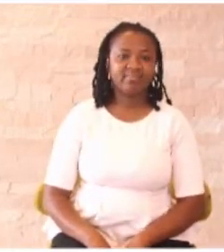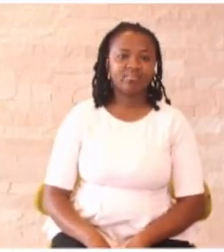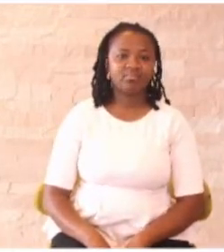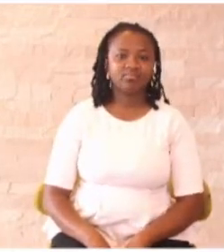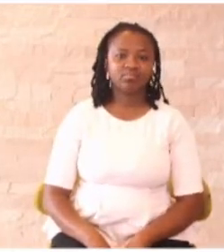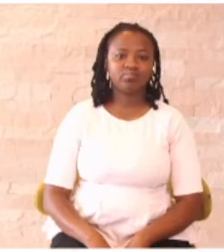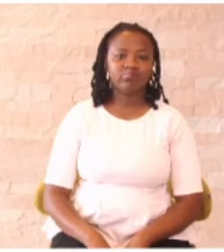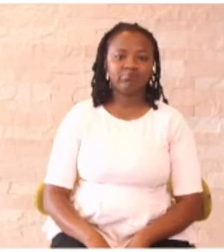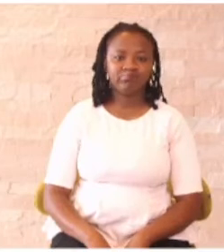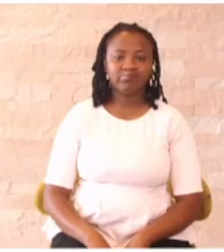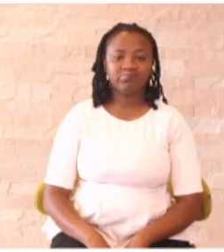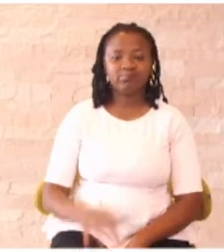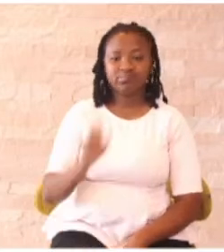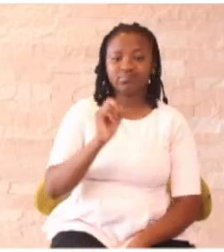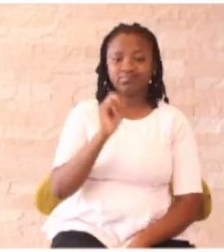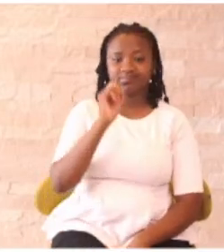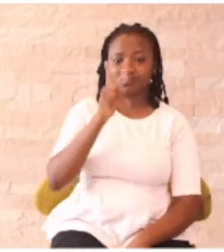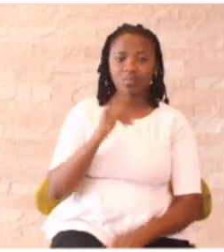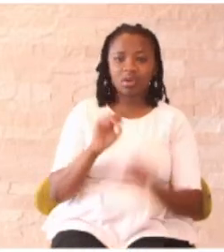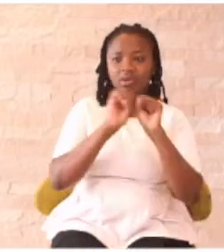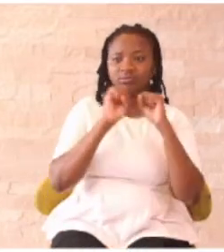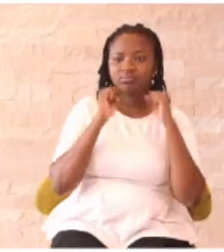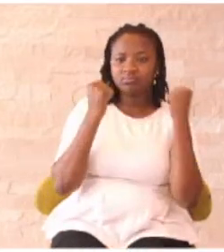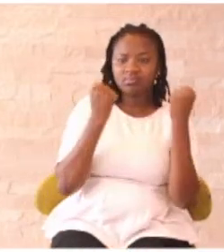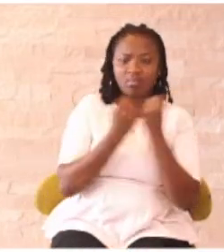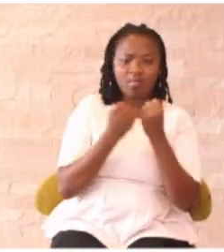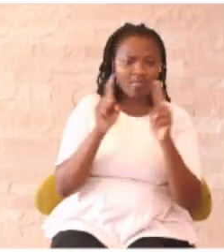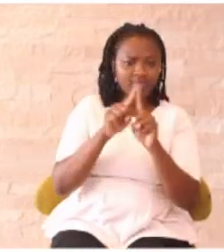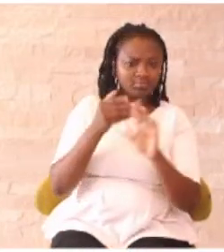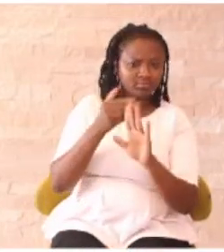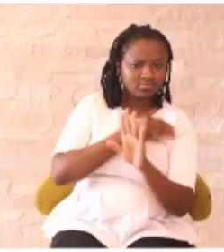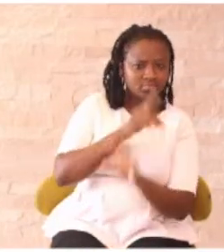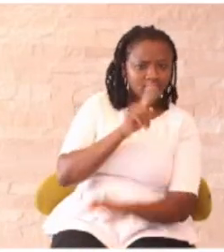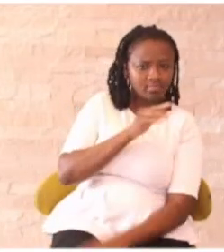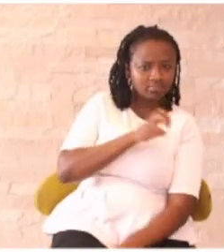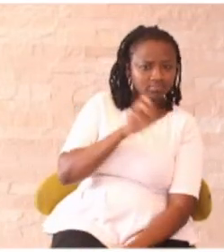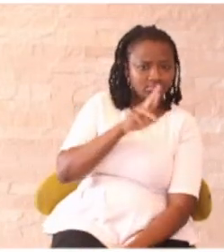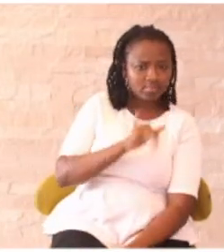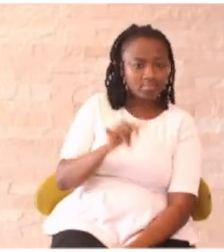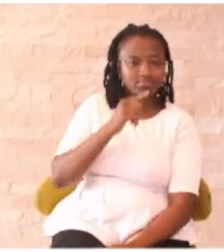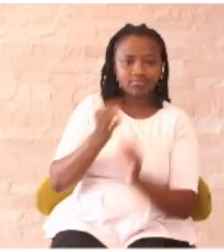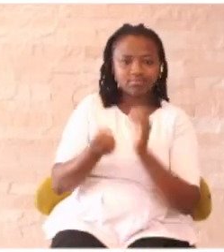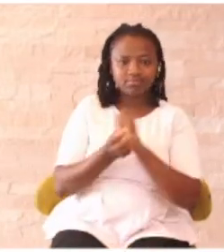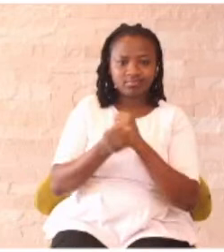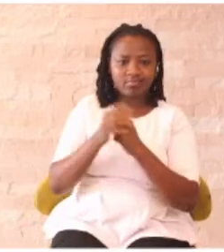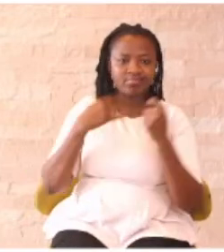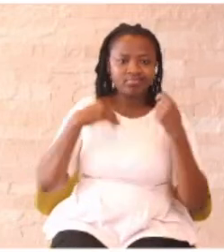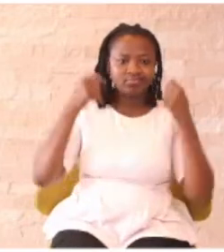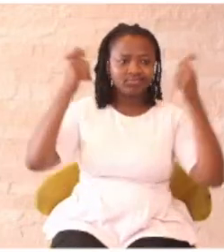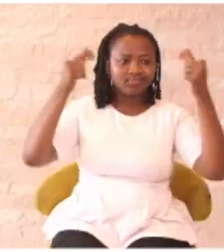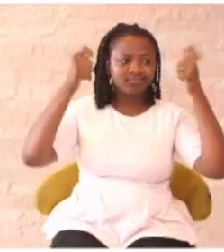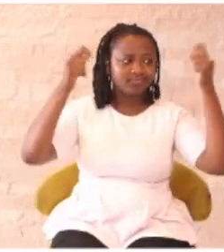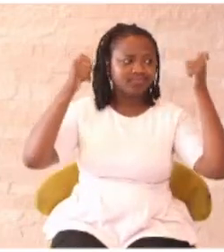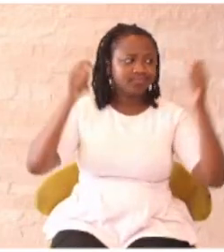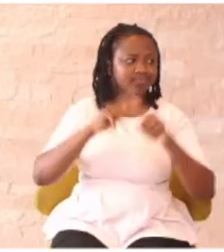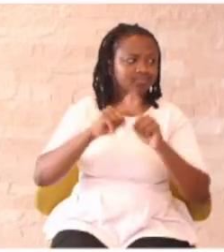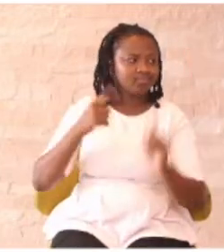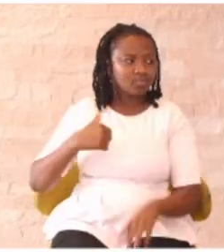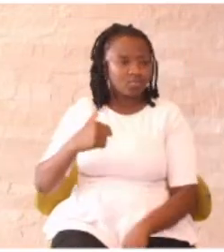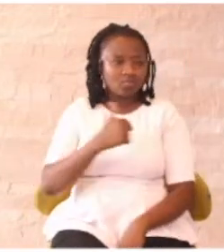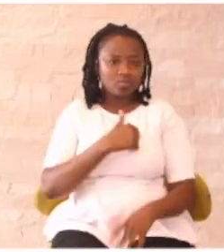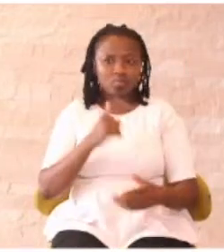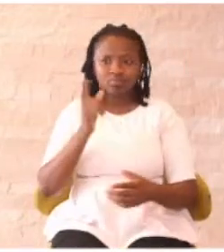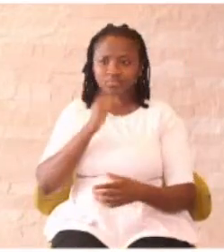society, as Terry has talked about the demonstrations, we engaged, is